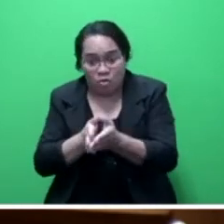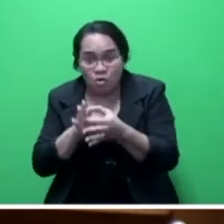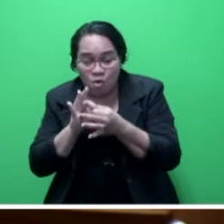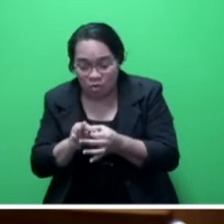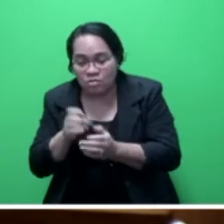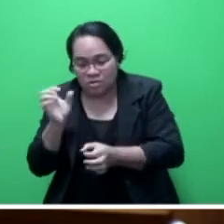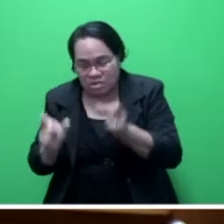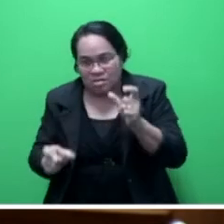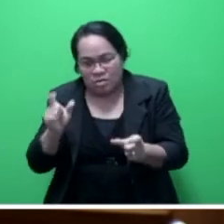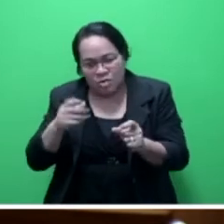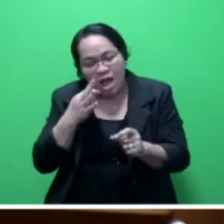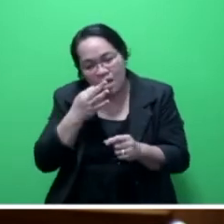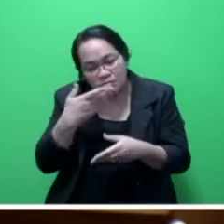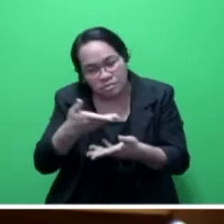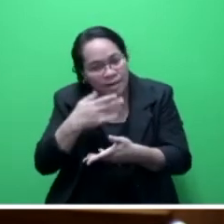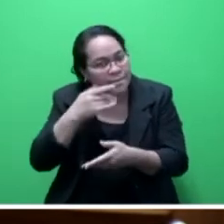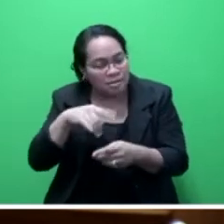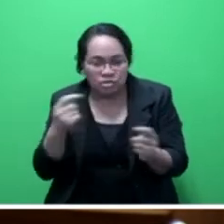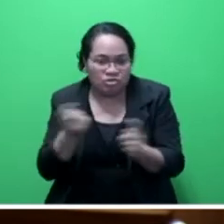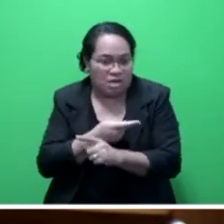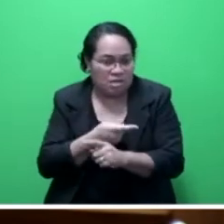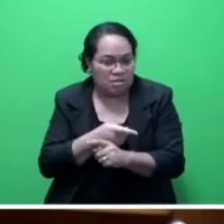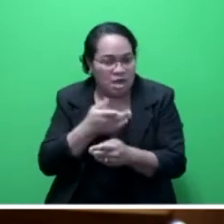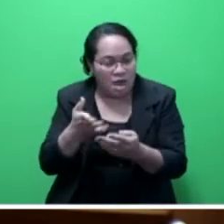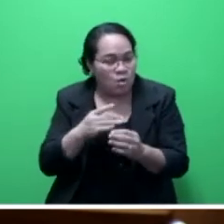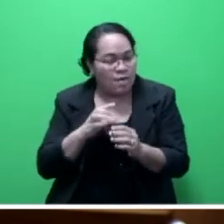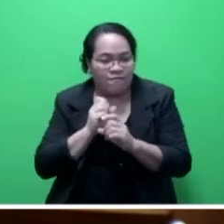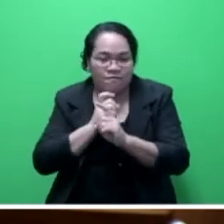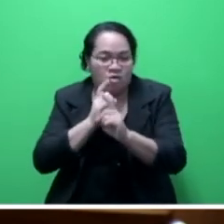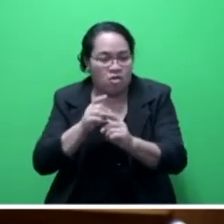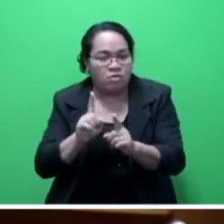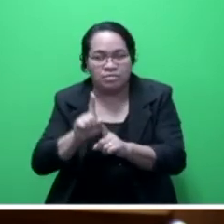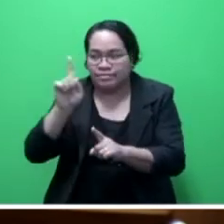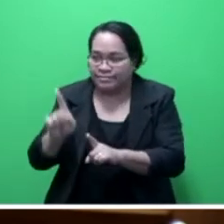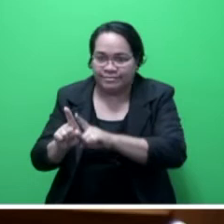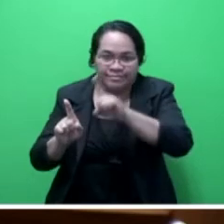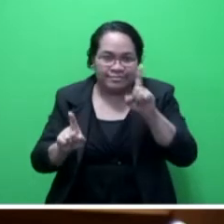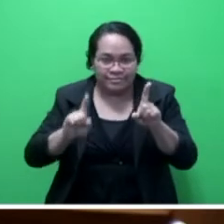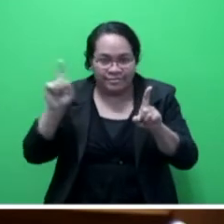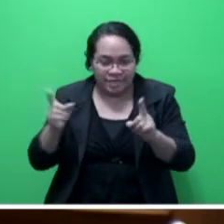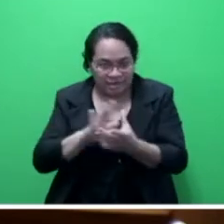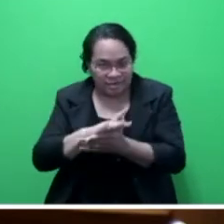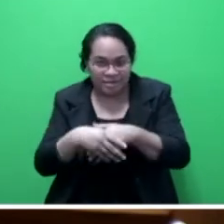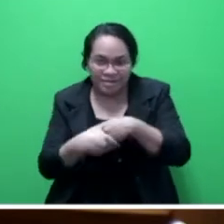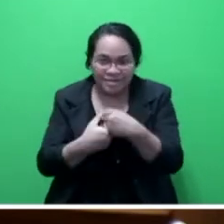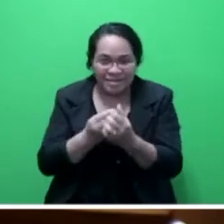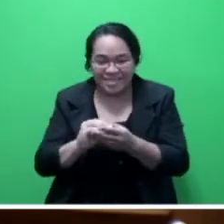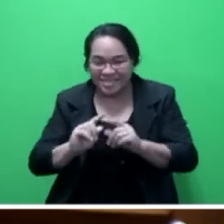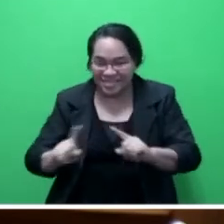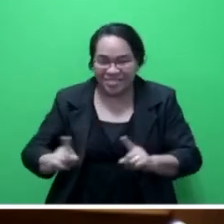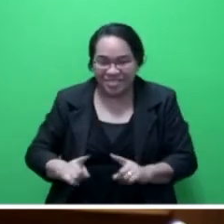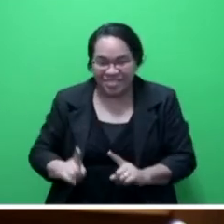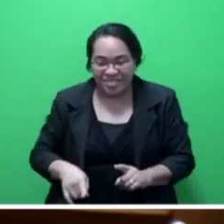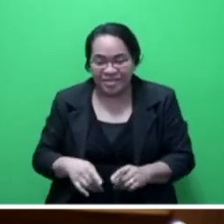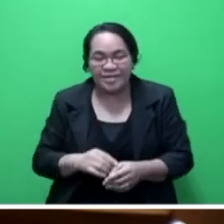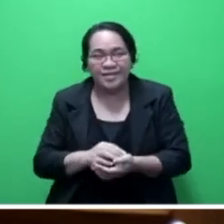need to change the way that they actually do business in line with guidelines of physical distancing and sanitization. For the roll-on,